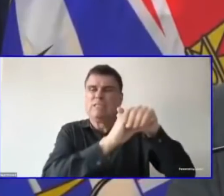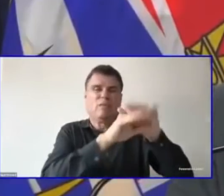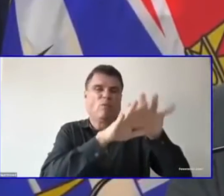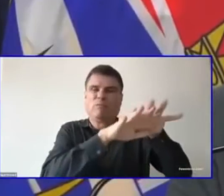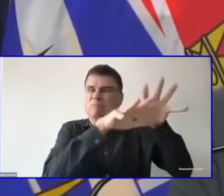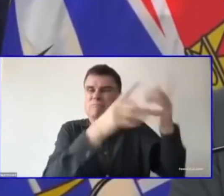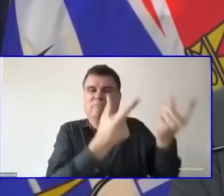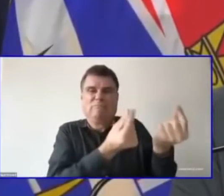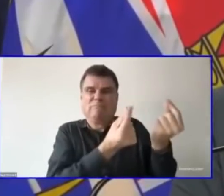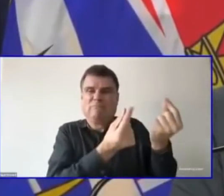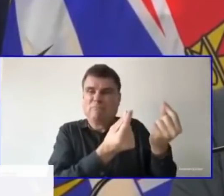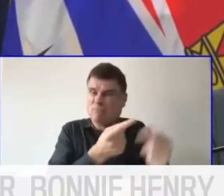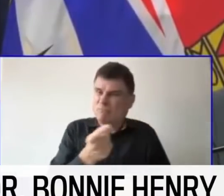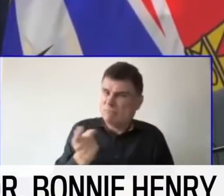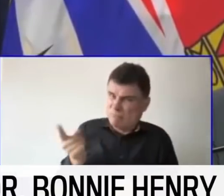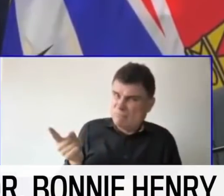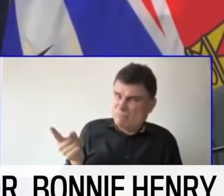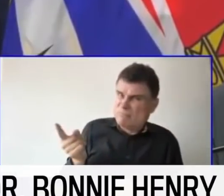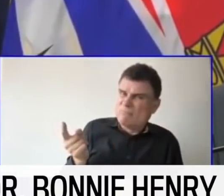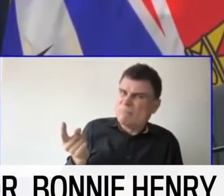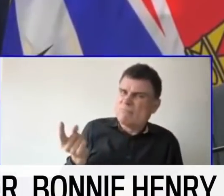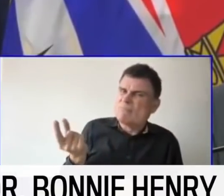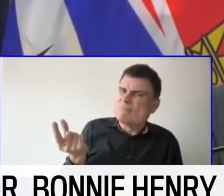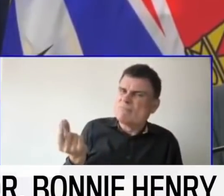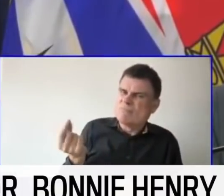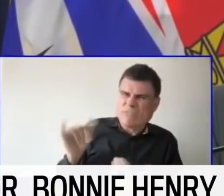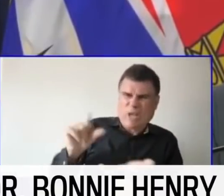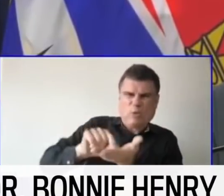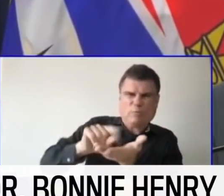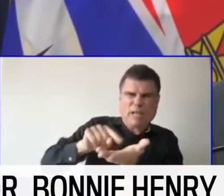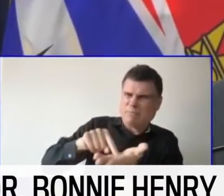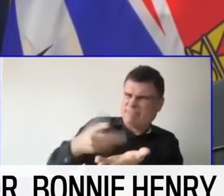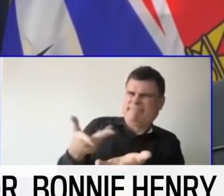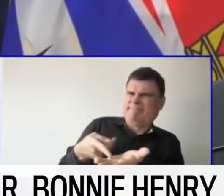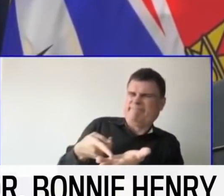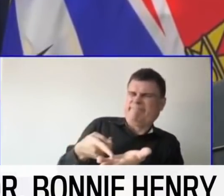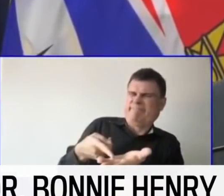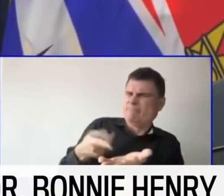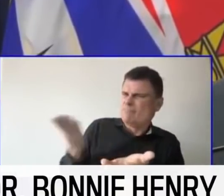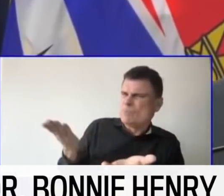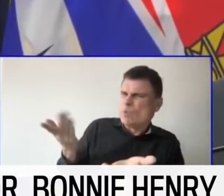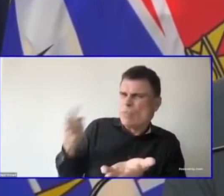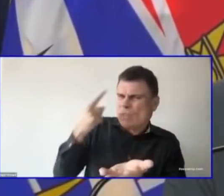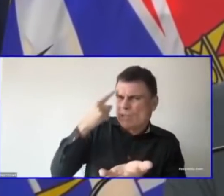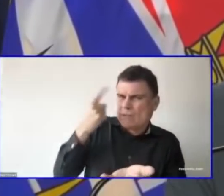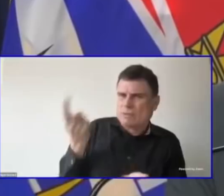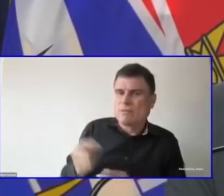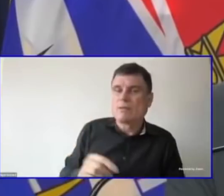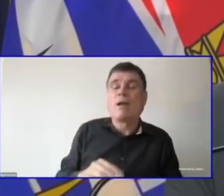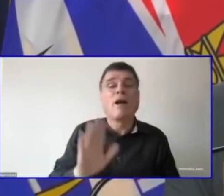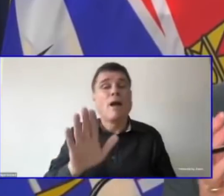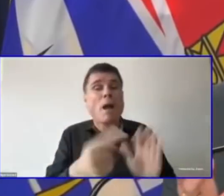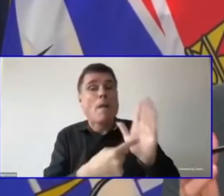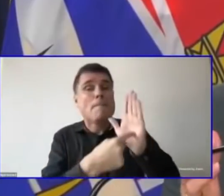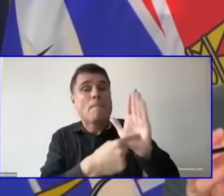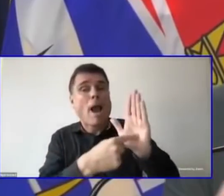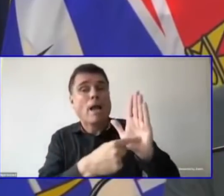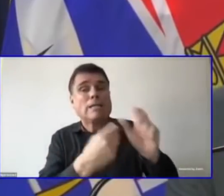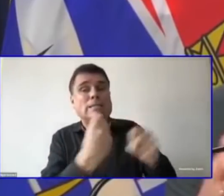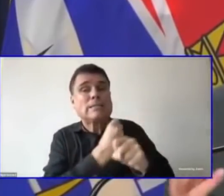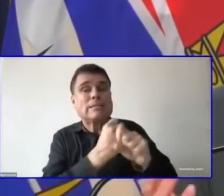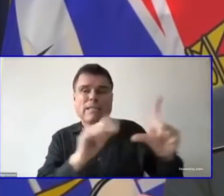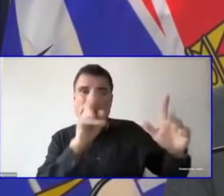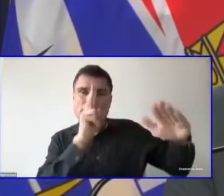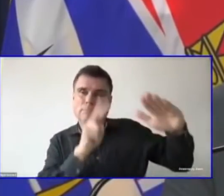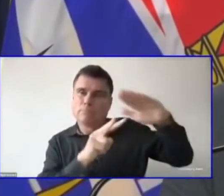modeling has been helpful for us from the very beginning, but I go back to what I've said from the very beginning. Models are dependent on